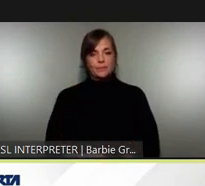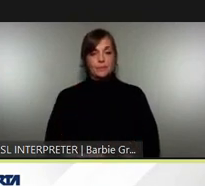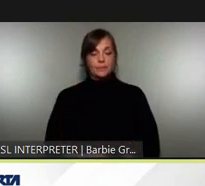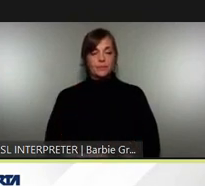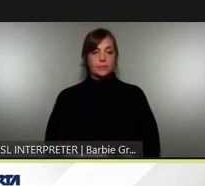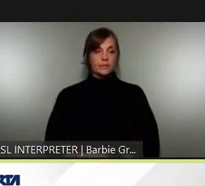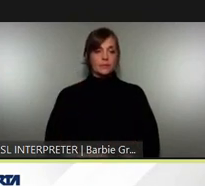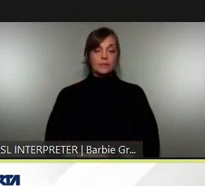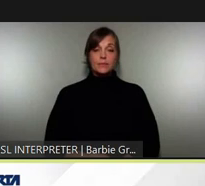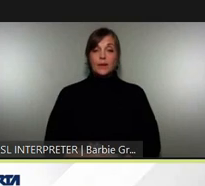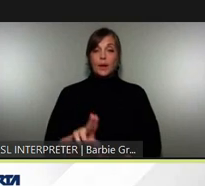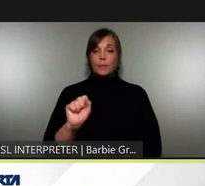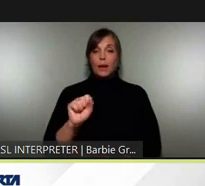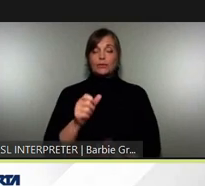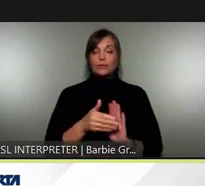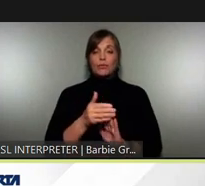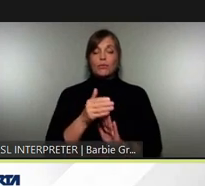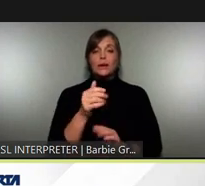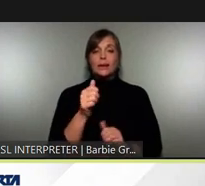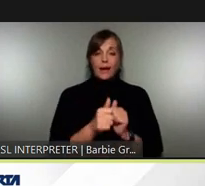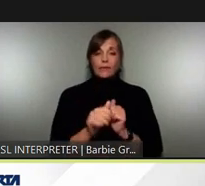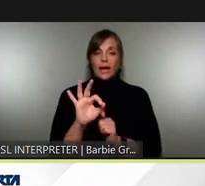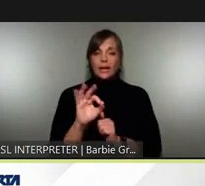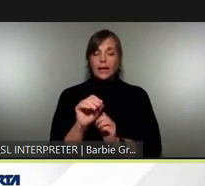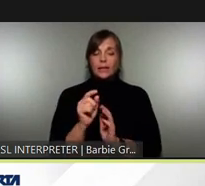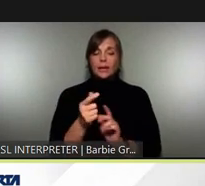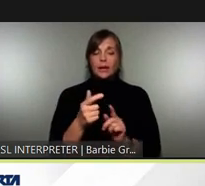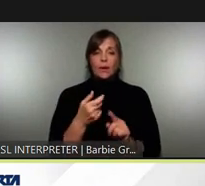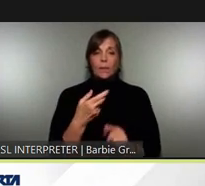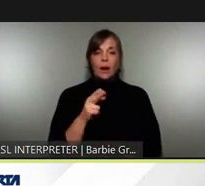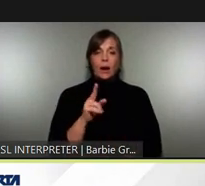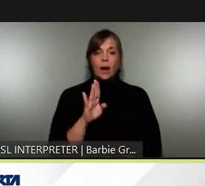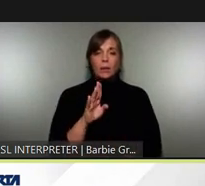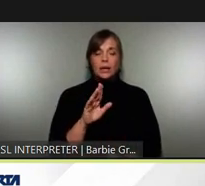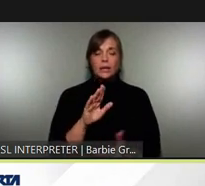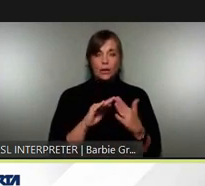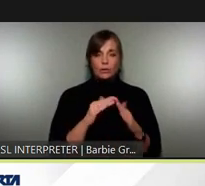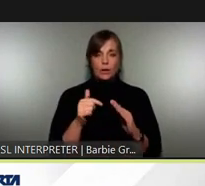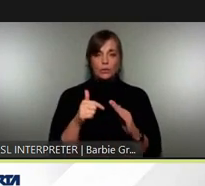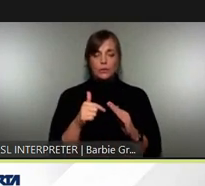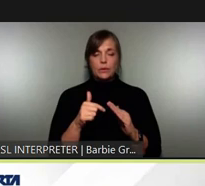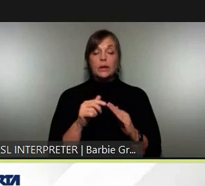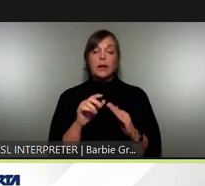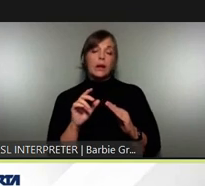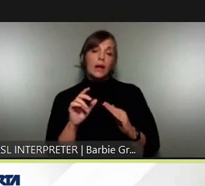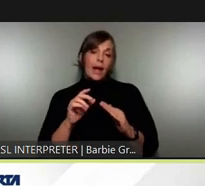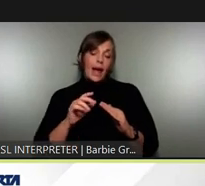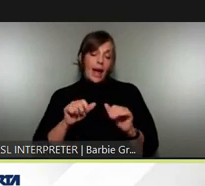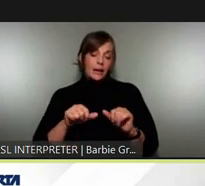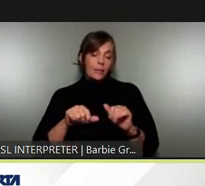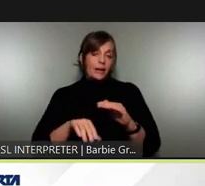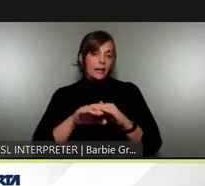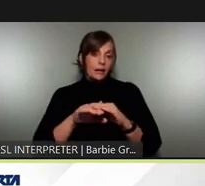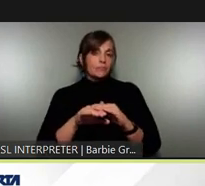Buses are operating every 90 minutes currently from the hub downtown, and capacity on the buses